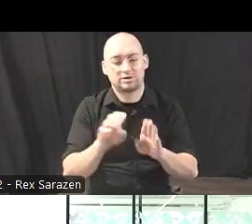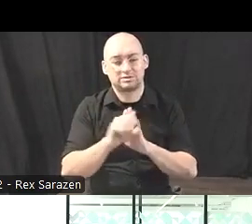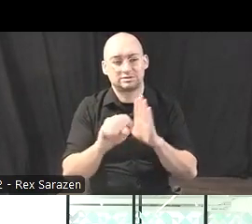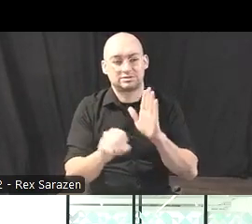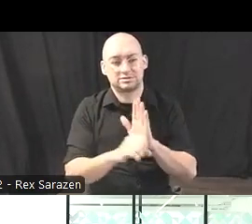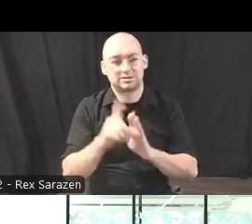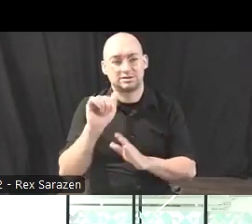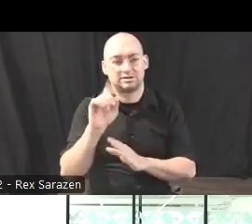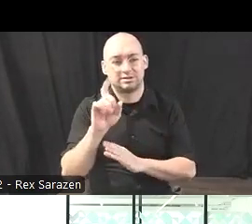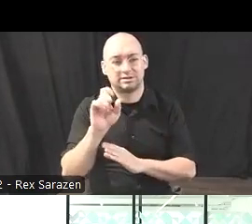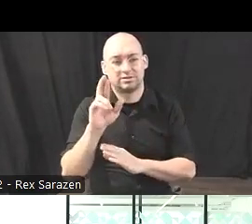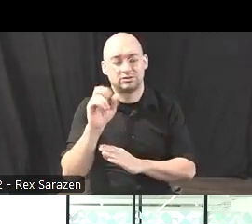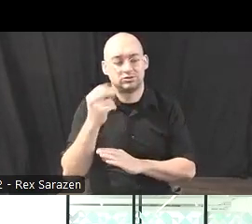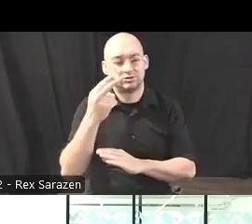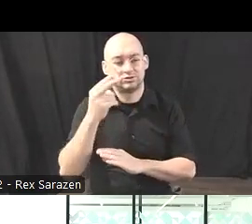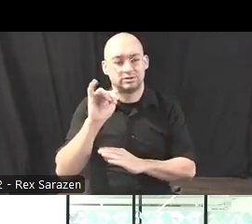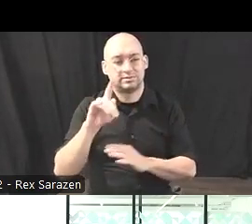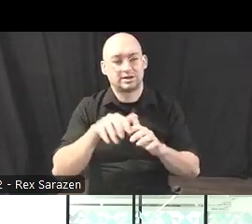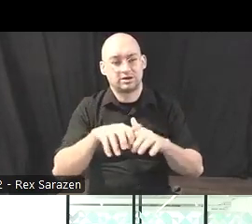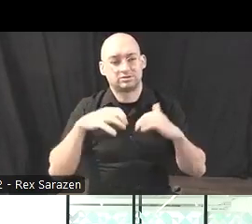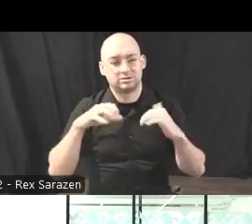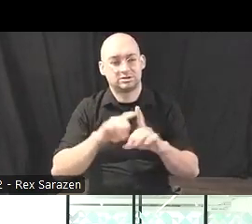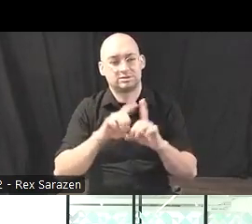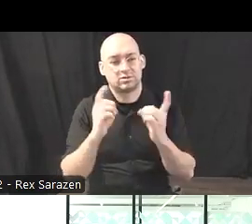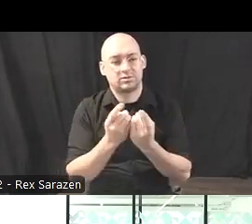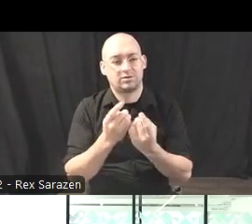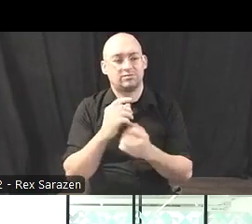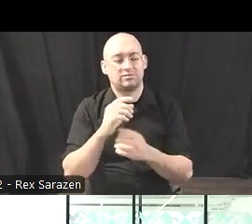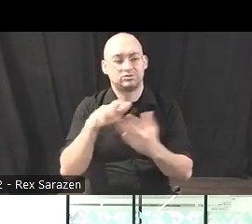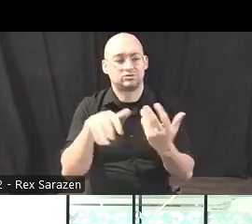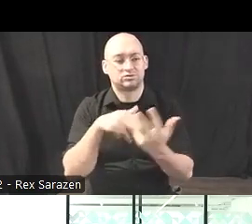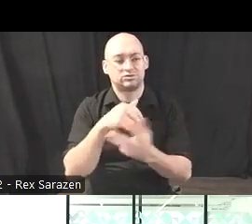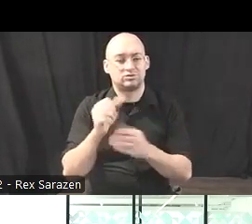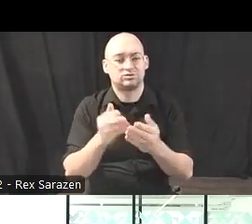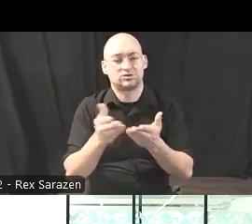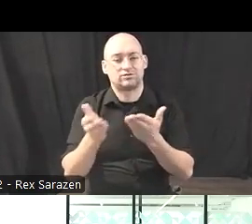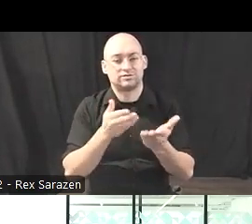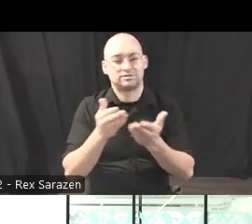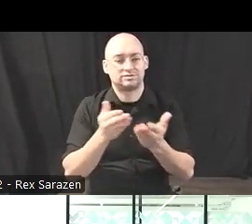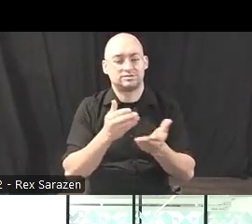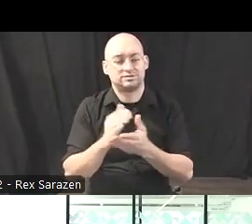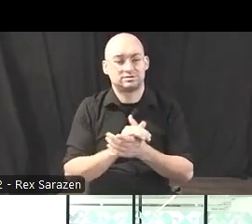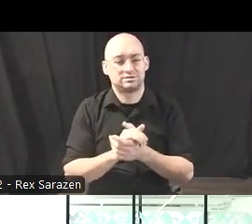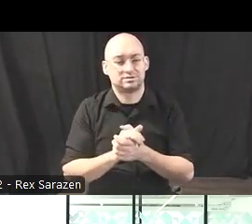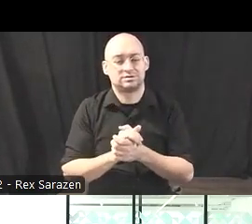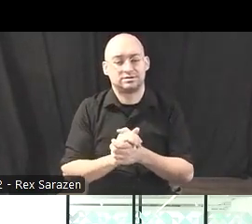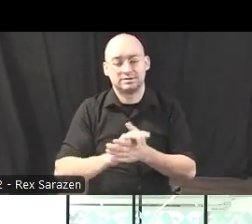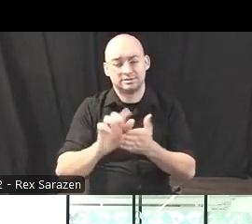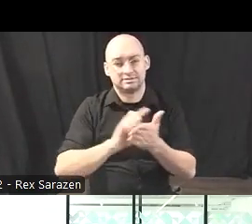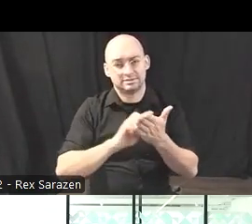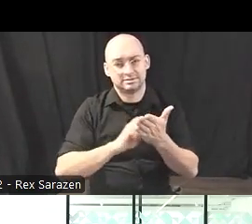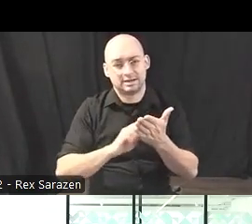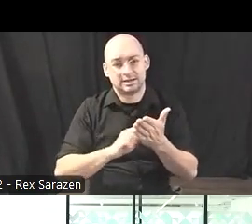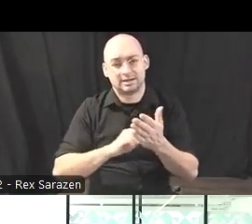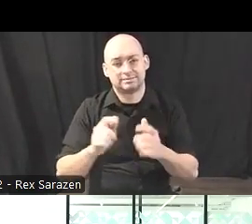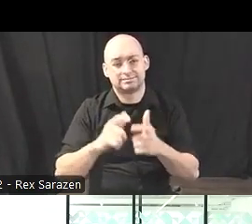Healthcare Services, Department of Social Services, Department of Developmental Services, and Department of Rehab to design a much